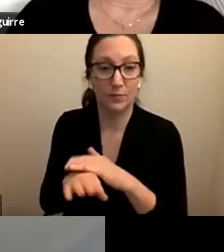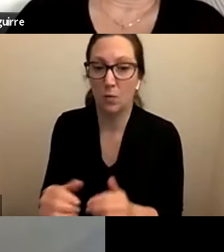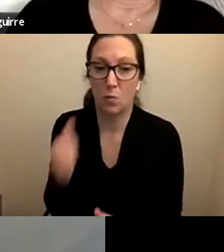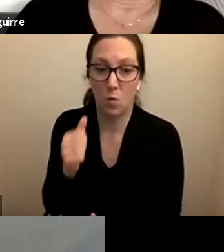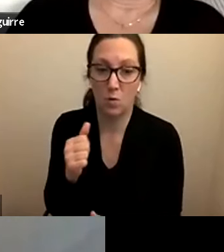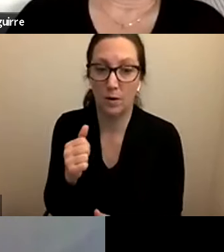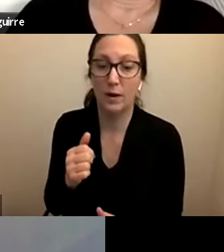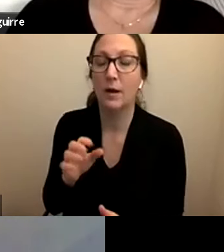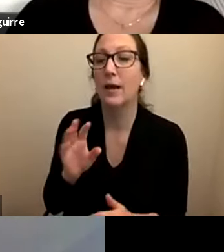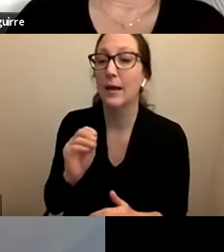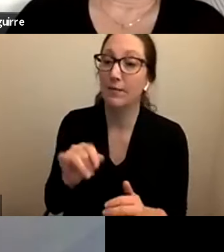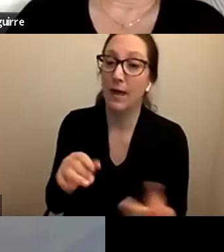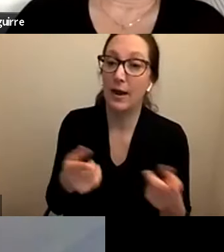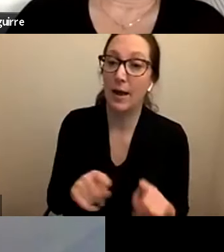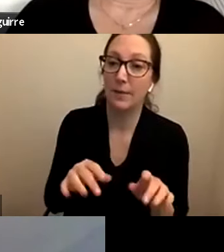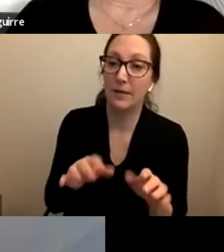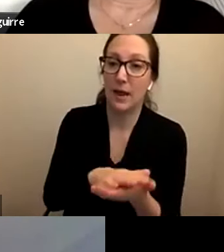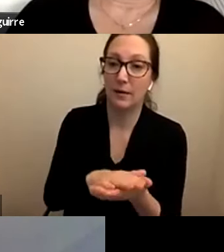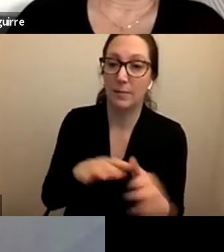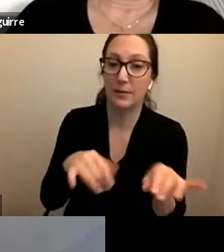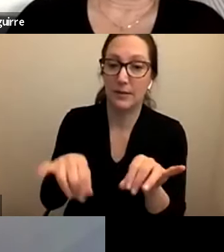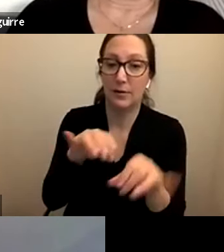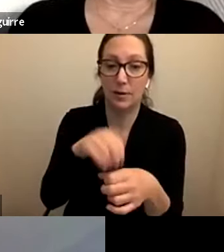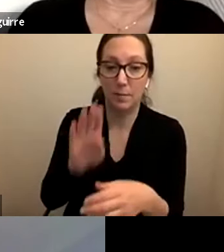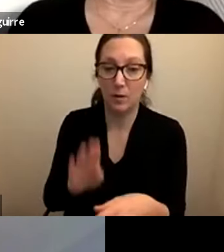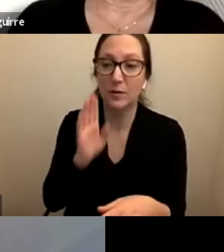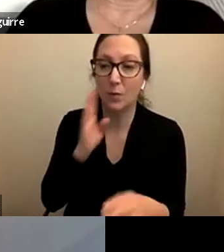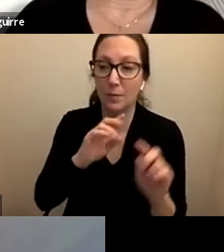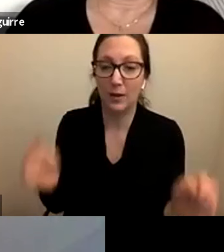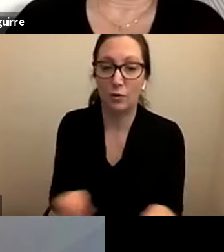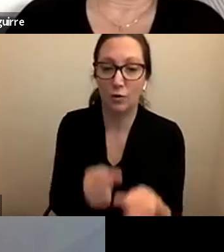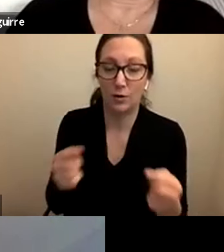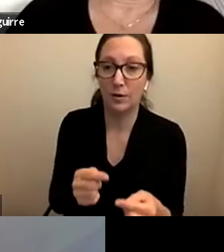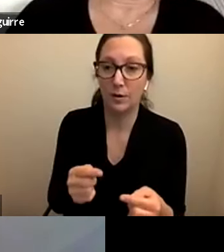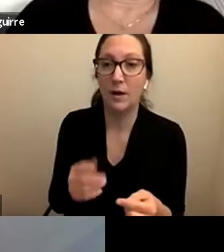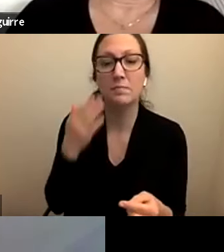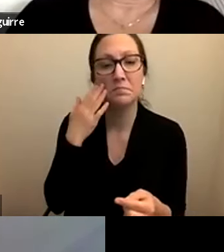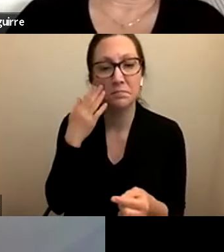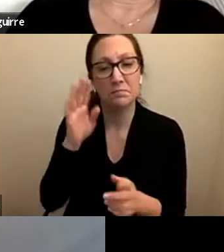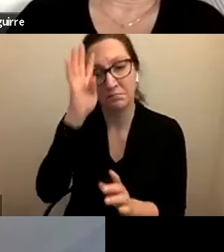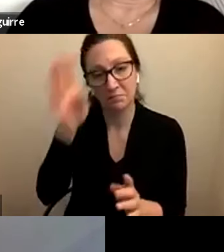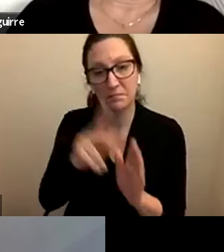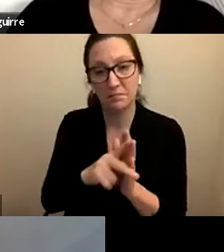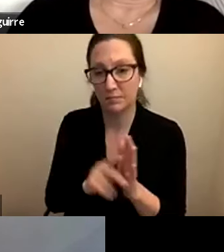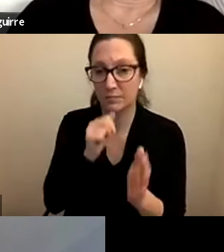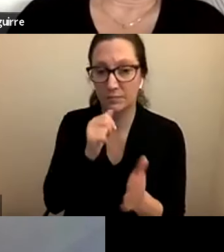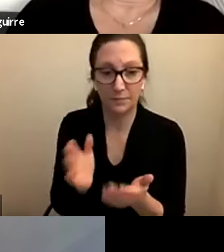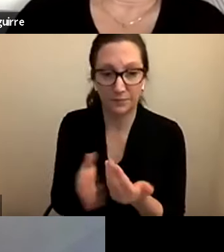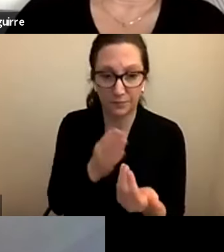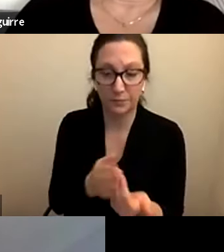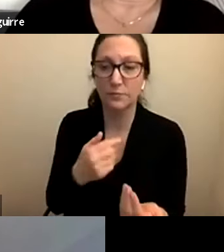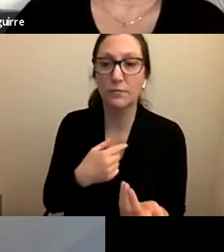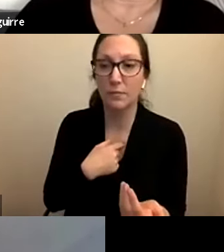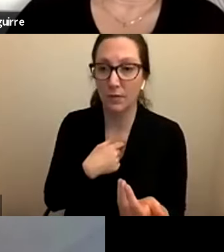the academic standard in Boston will be harmed. I know making a policy is not easy, but I would recommend the following